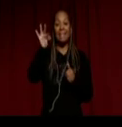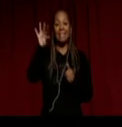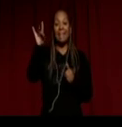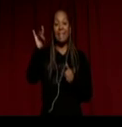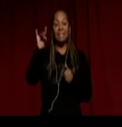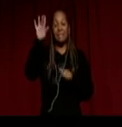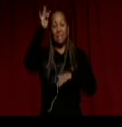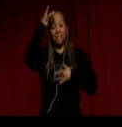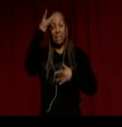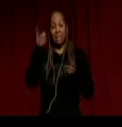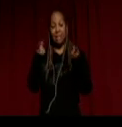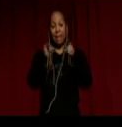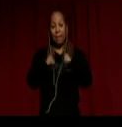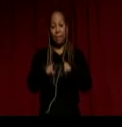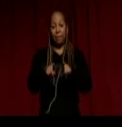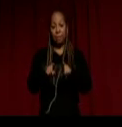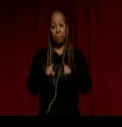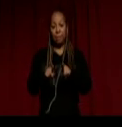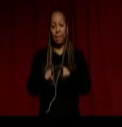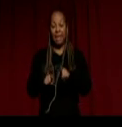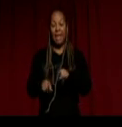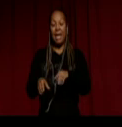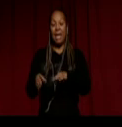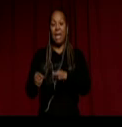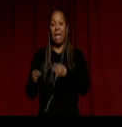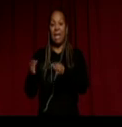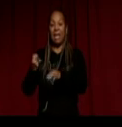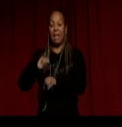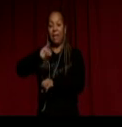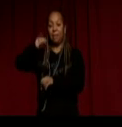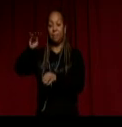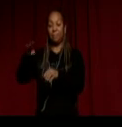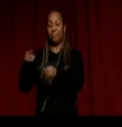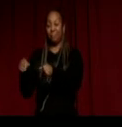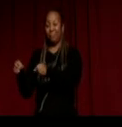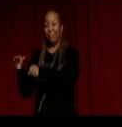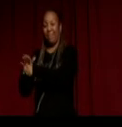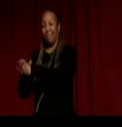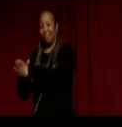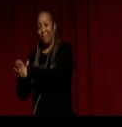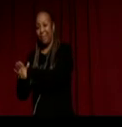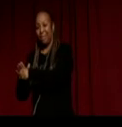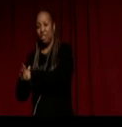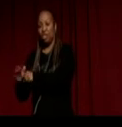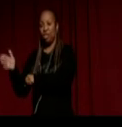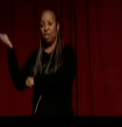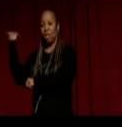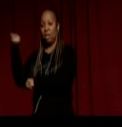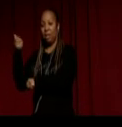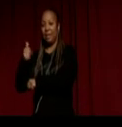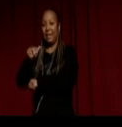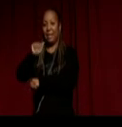flu happened, and in a remote village in Alaska, of the 82